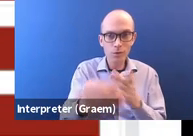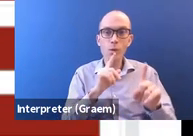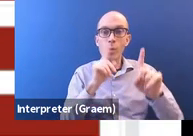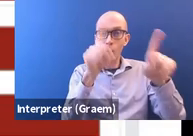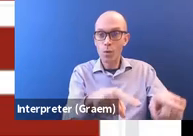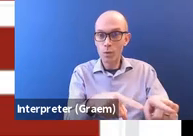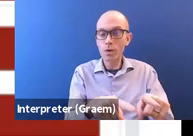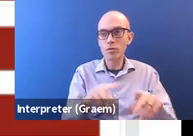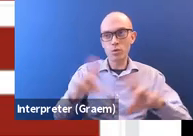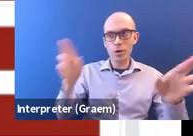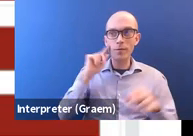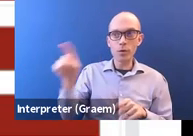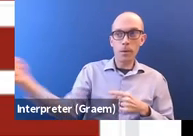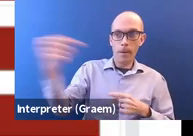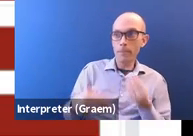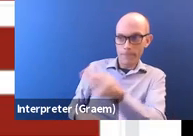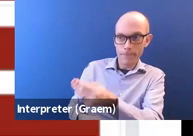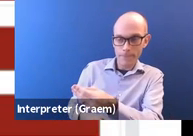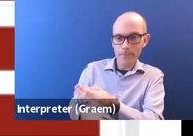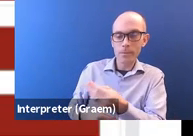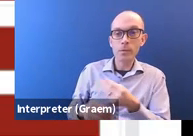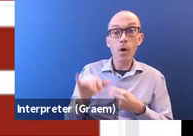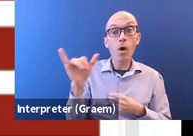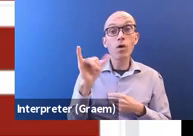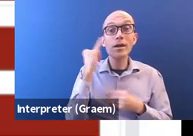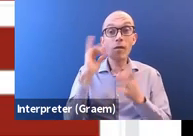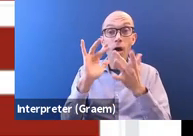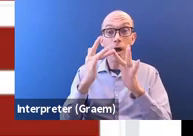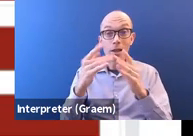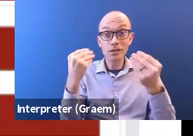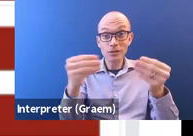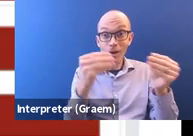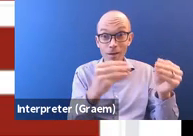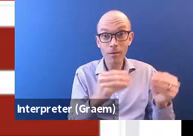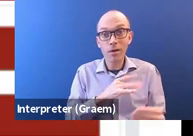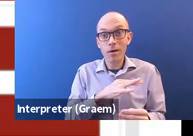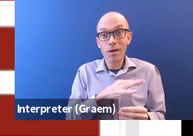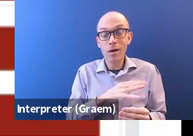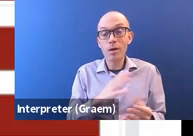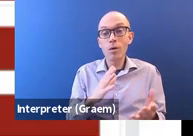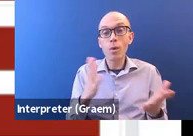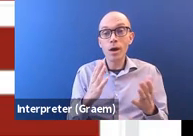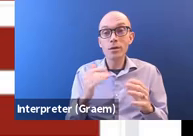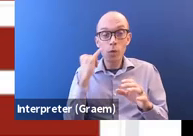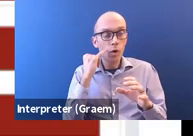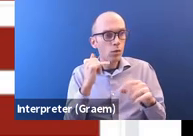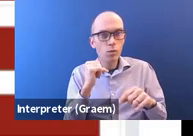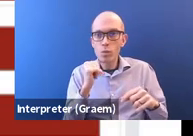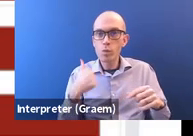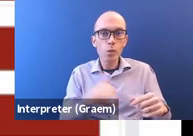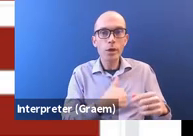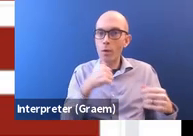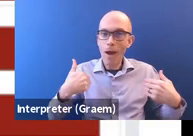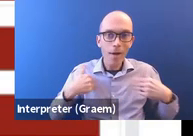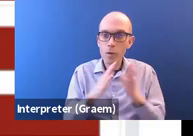too. Because if we don't readily have it, it will get circulated amongst the company. And if another campus